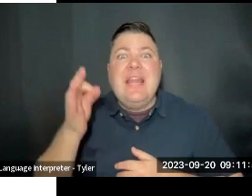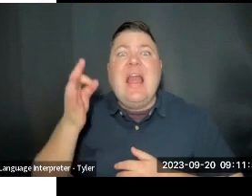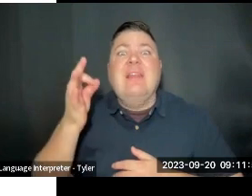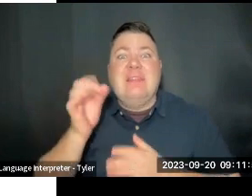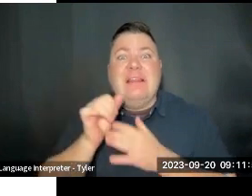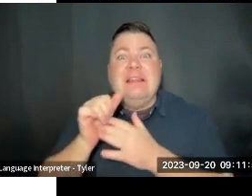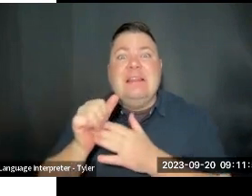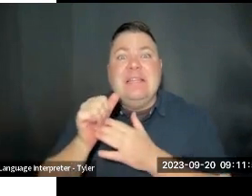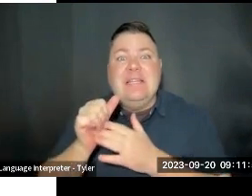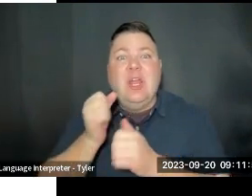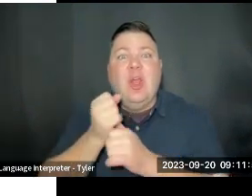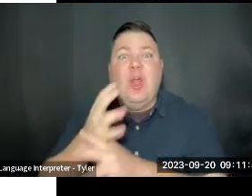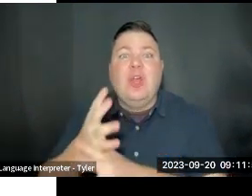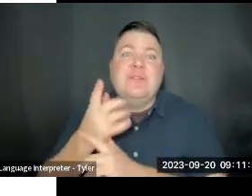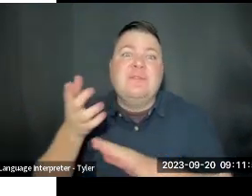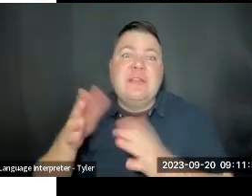death.